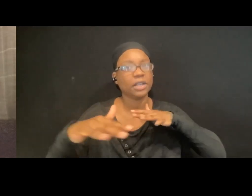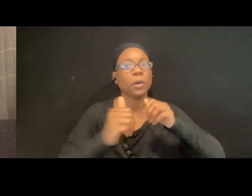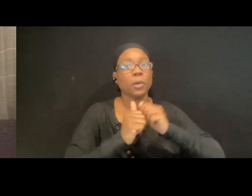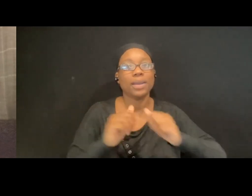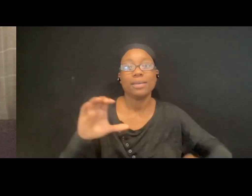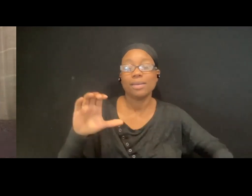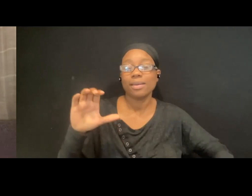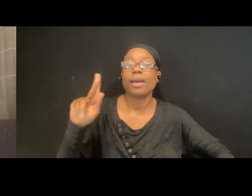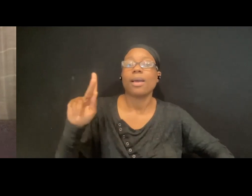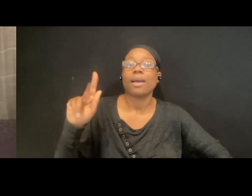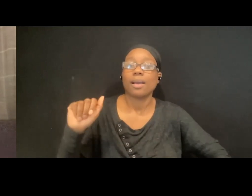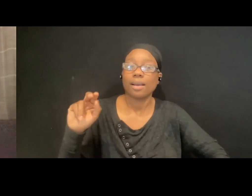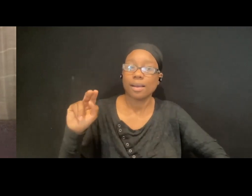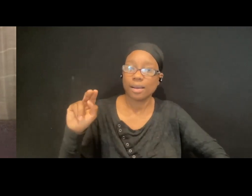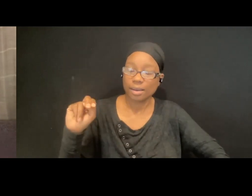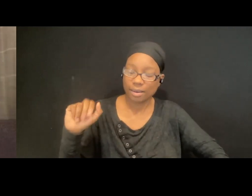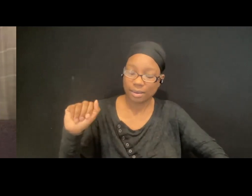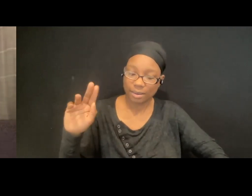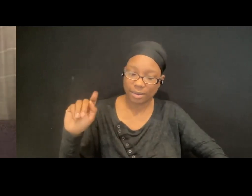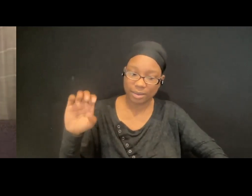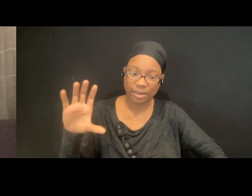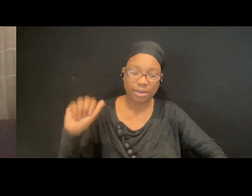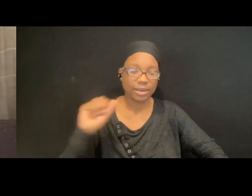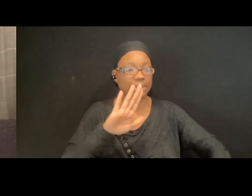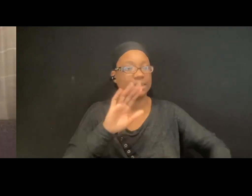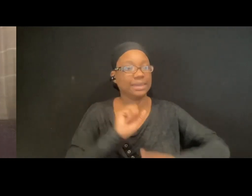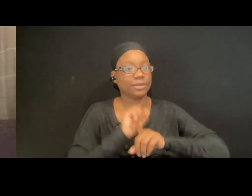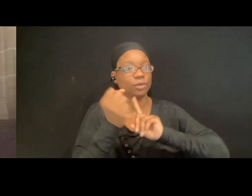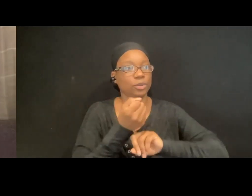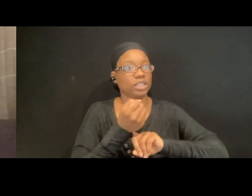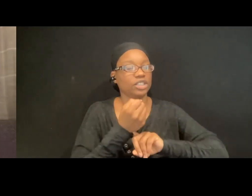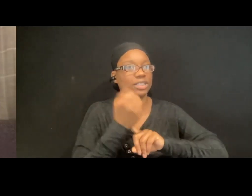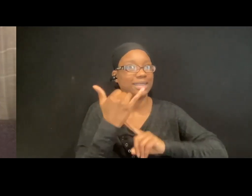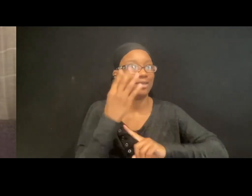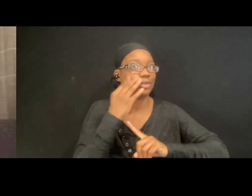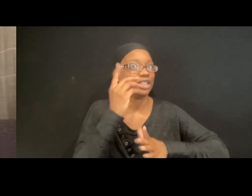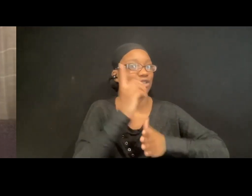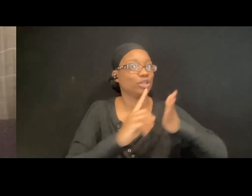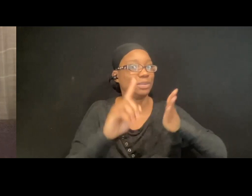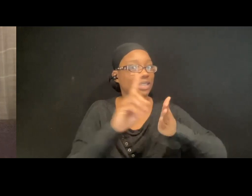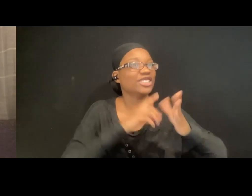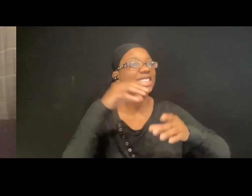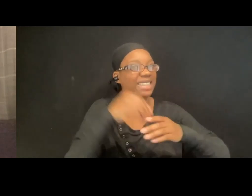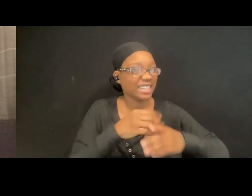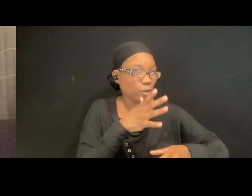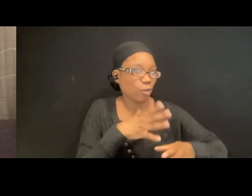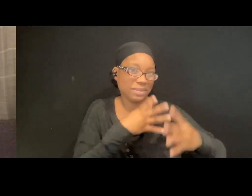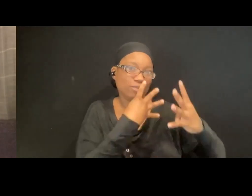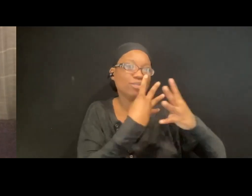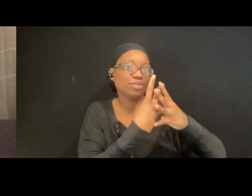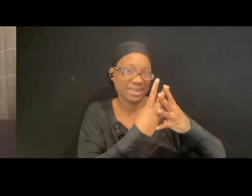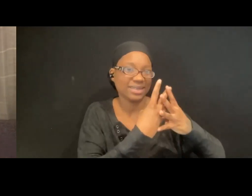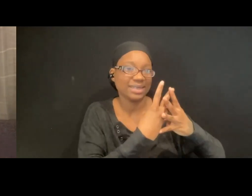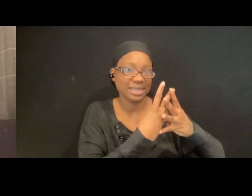in particular, with her dealing with discrimination, even at this women's facility that she's at. She